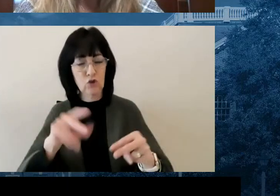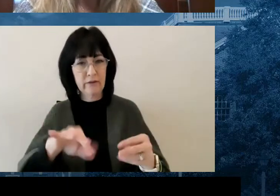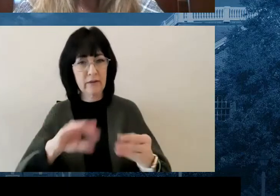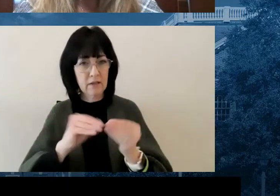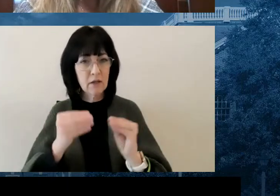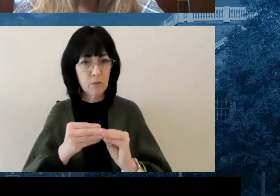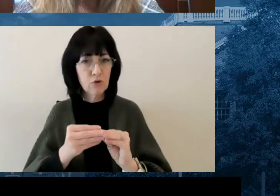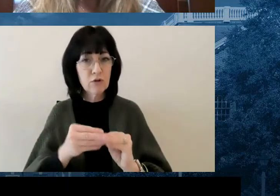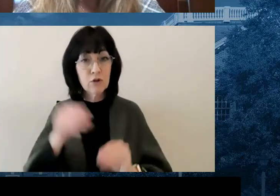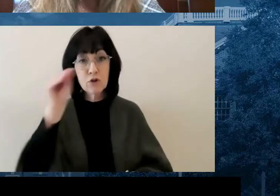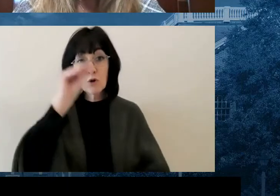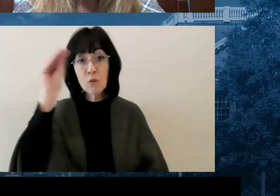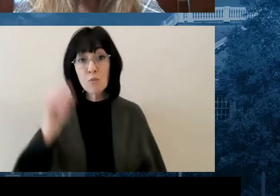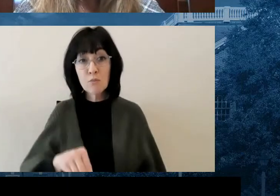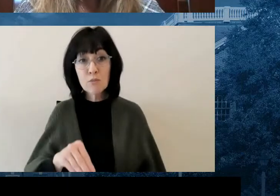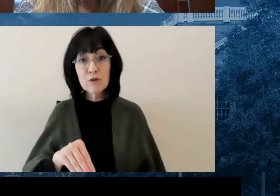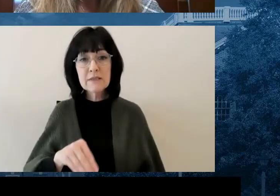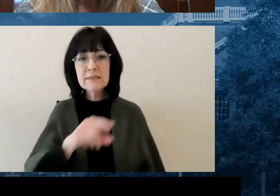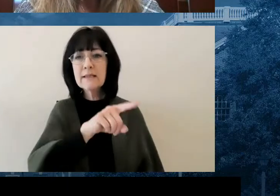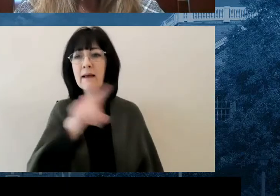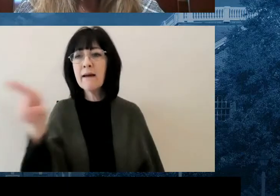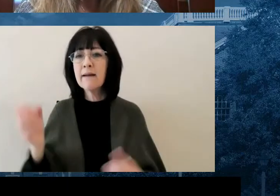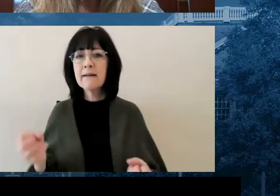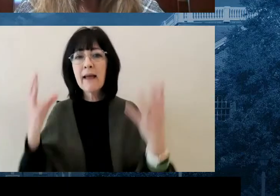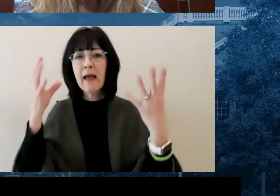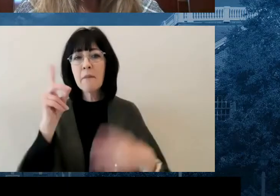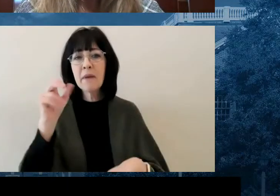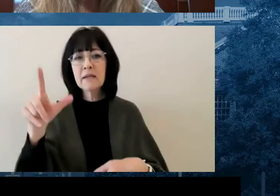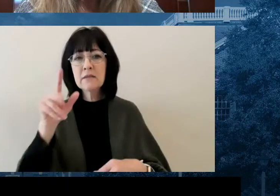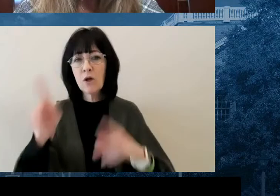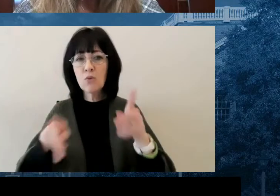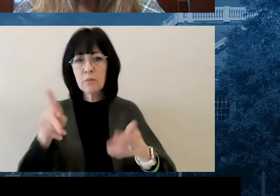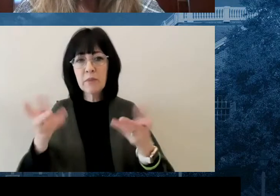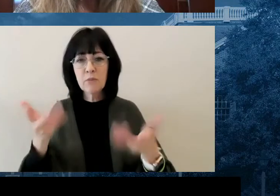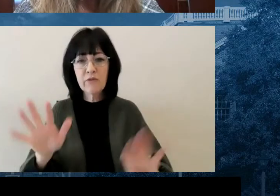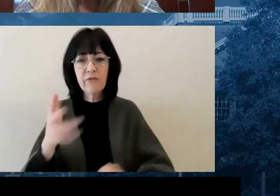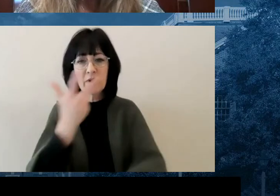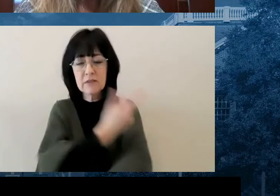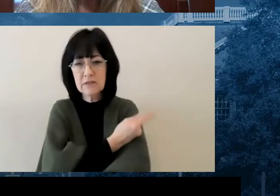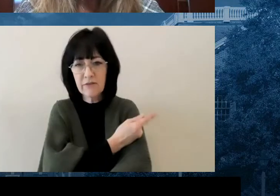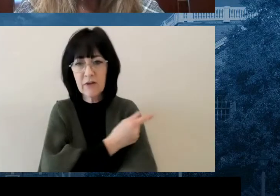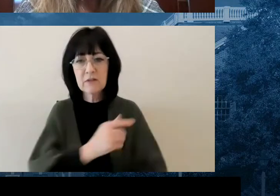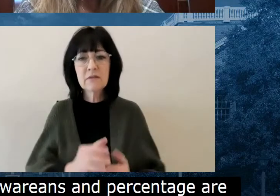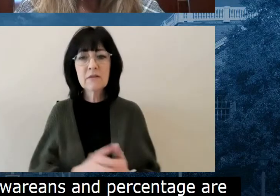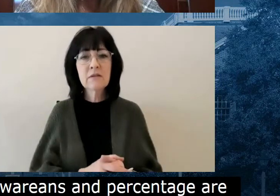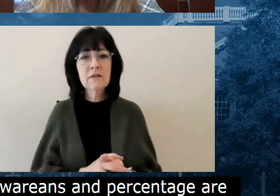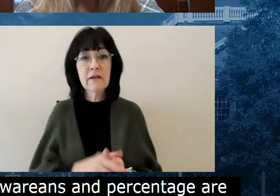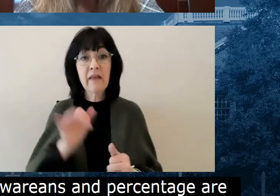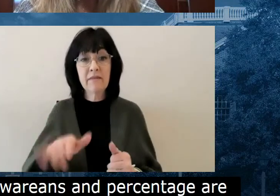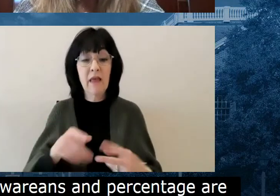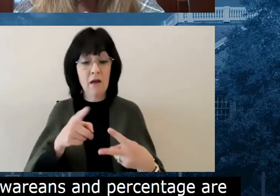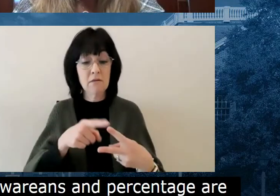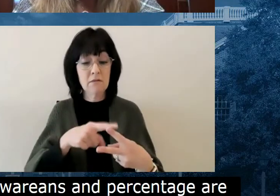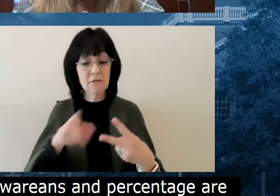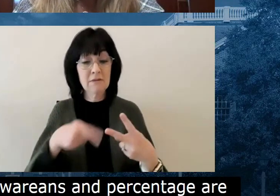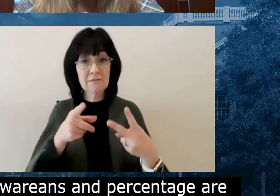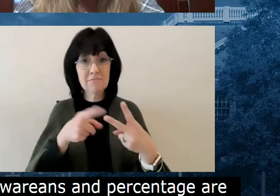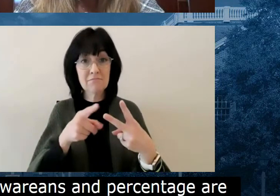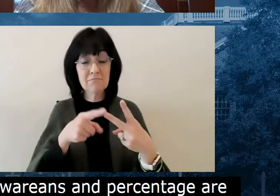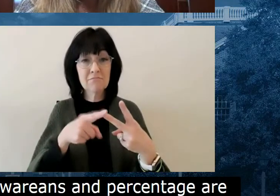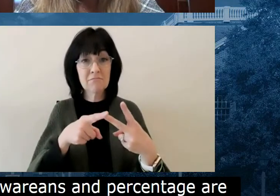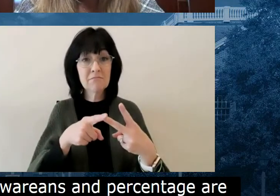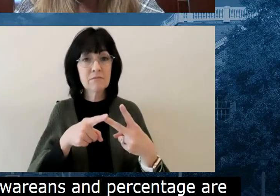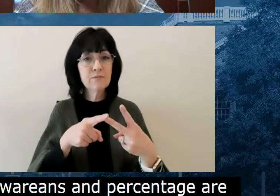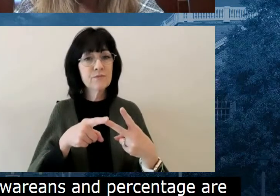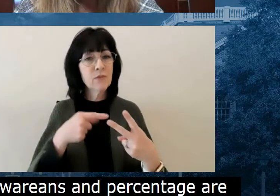and percentage of Delawareans. So fundamentally that was, and then the second part of that is that we're moving into